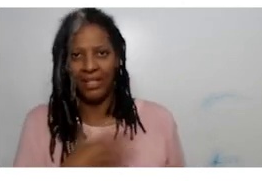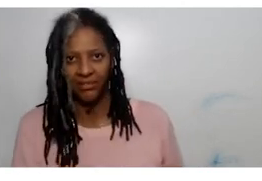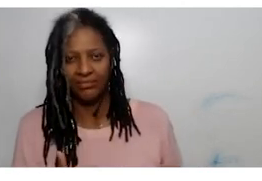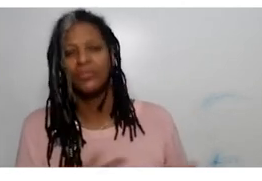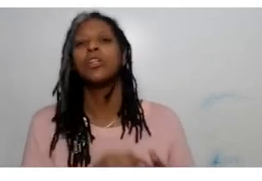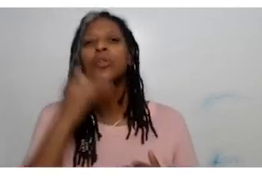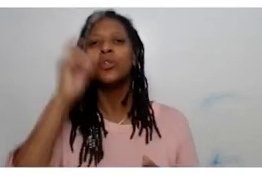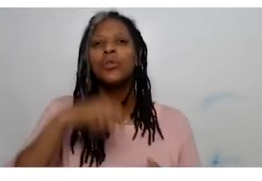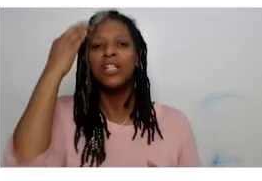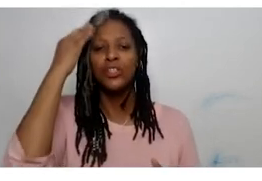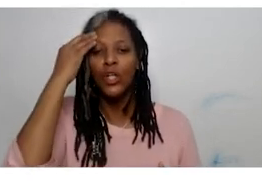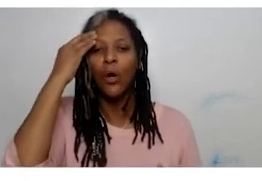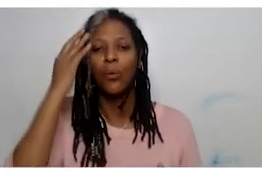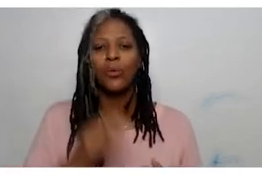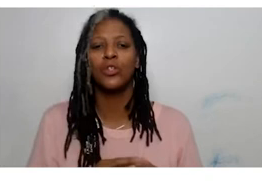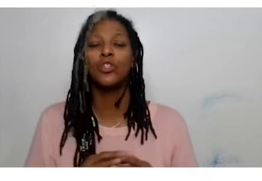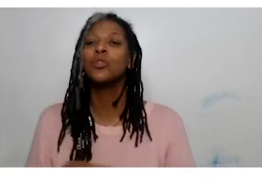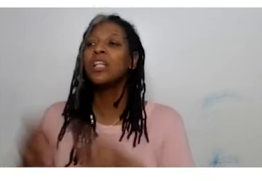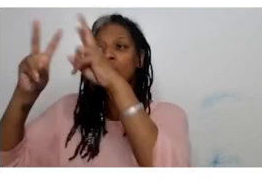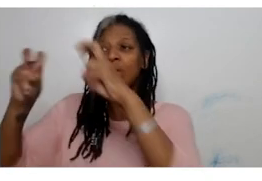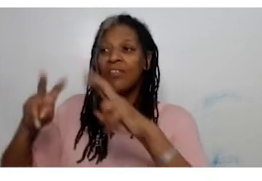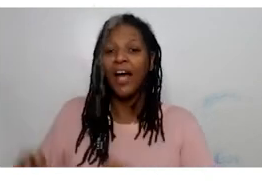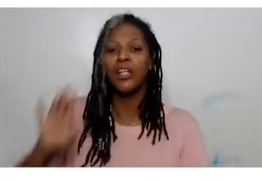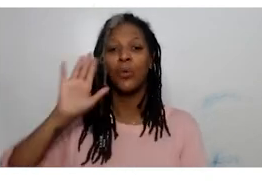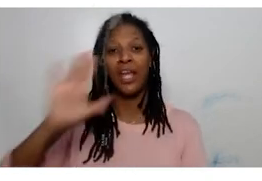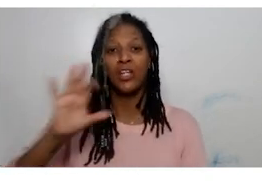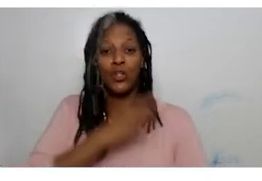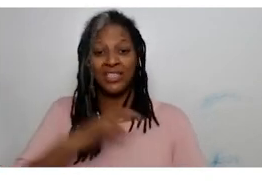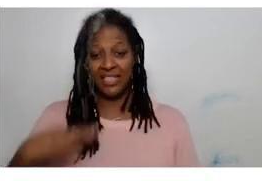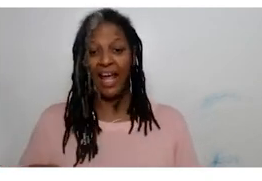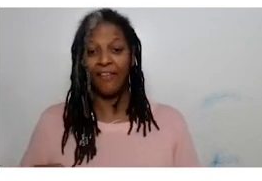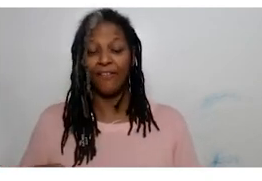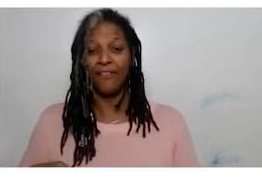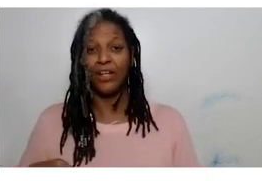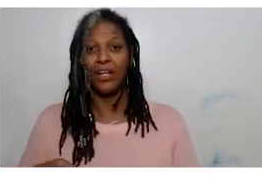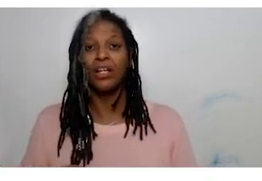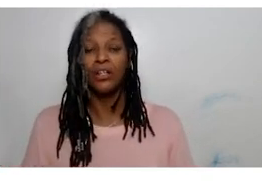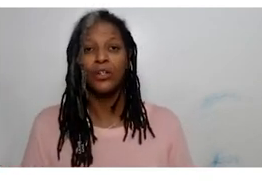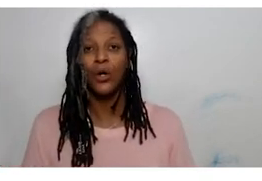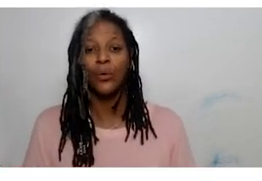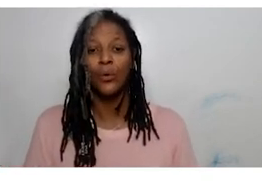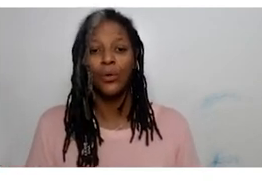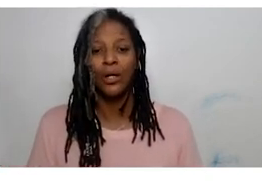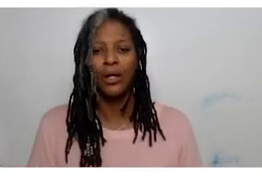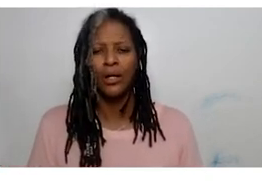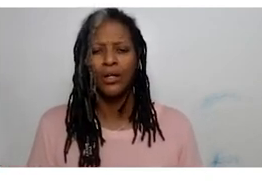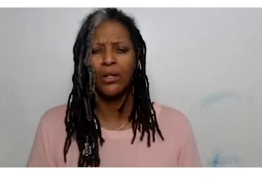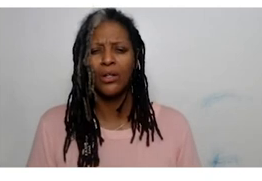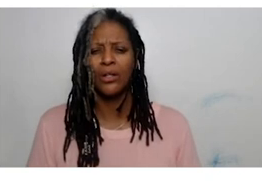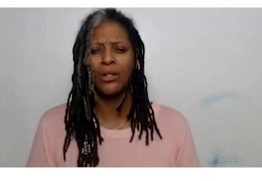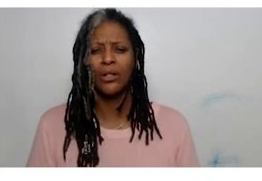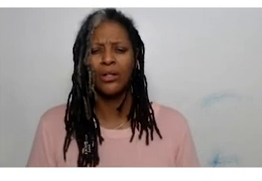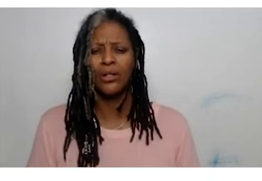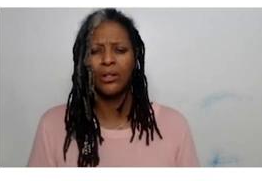This does not mean out your staff members. This just simply means, do you have people that say, oh yeah, this is my wife. I do it all the time. That